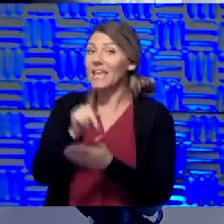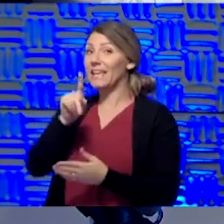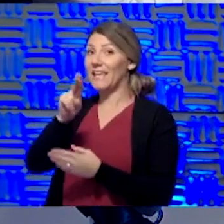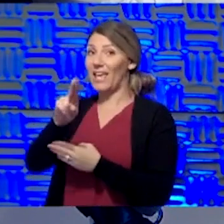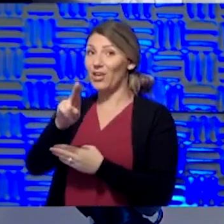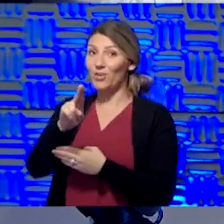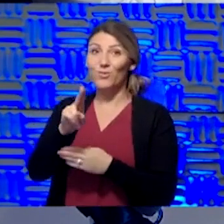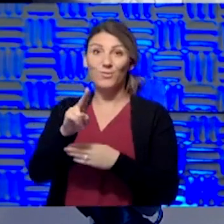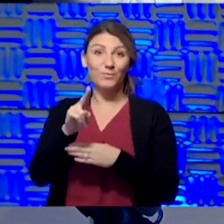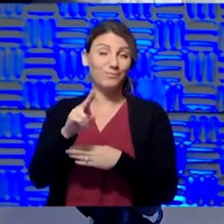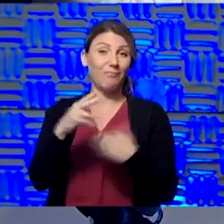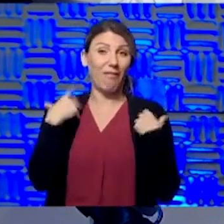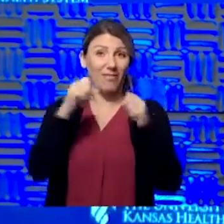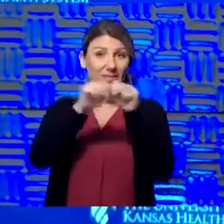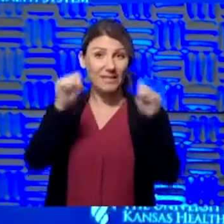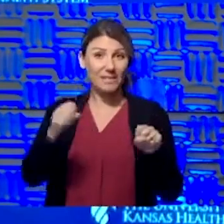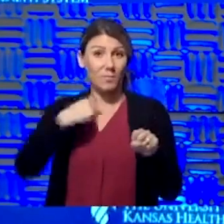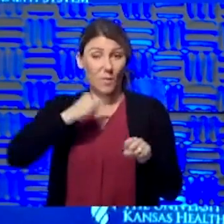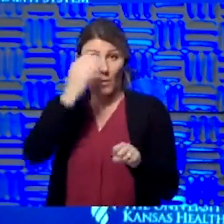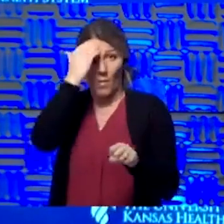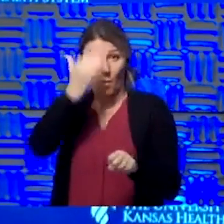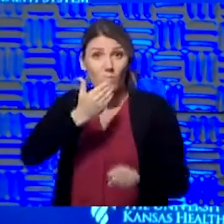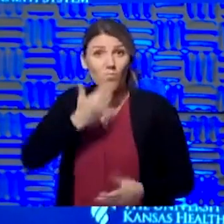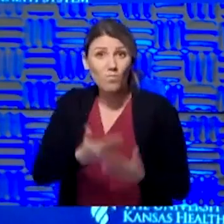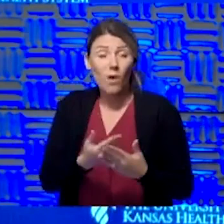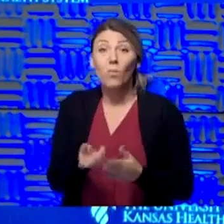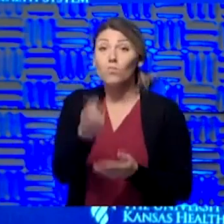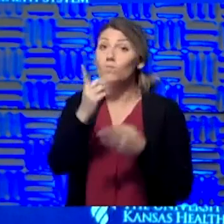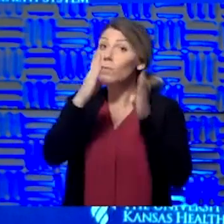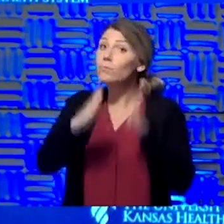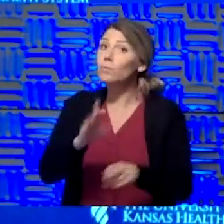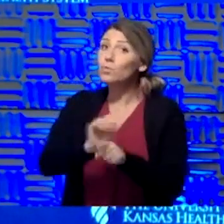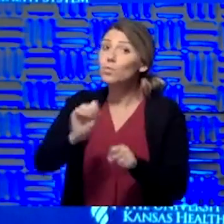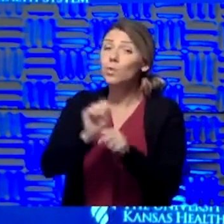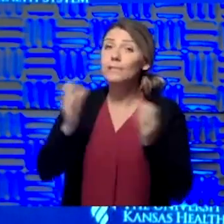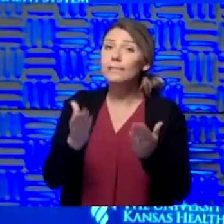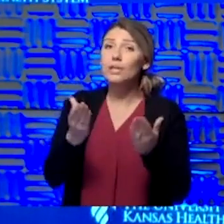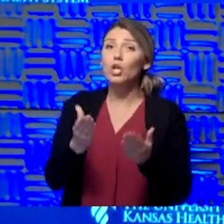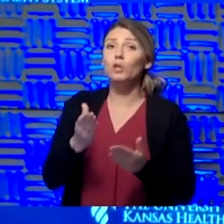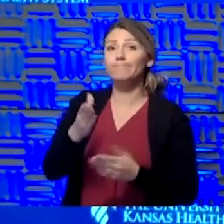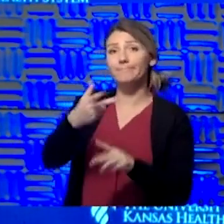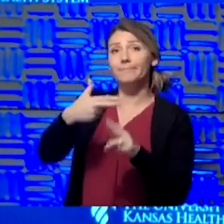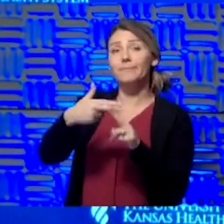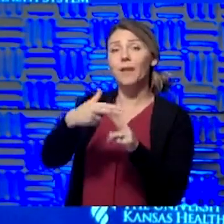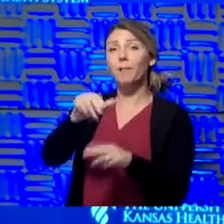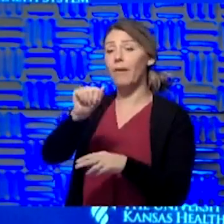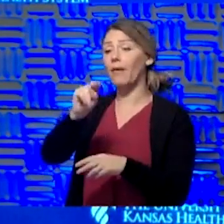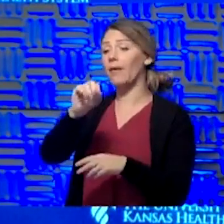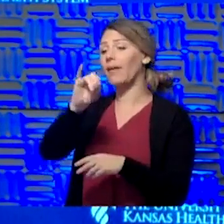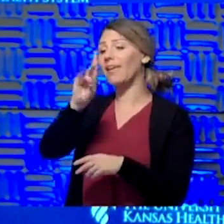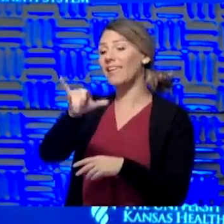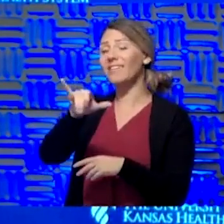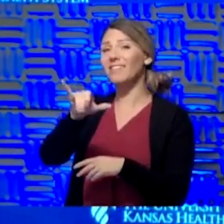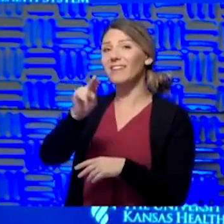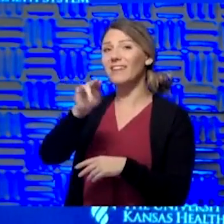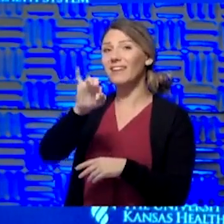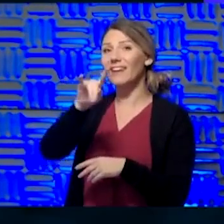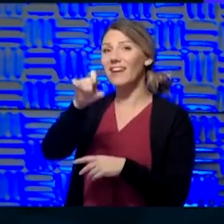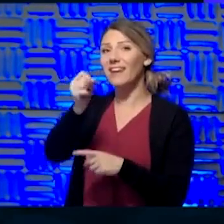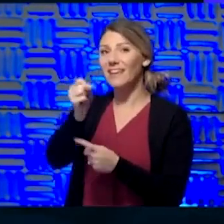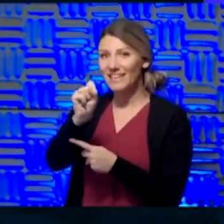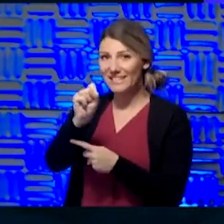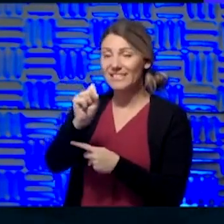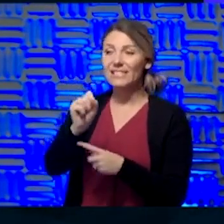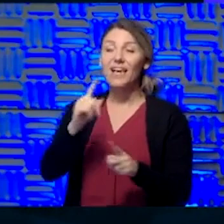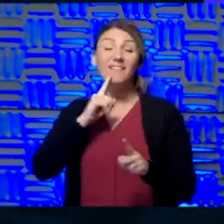who we know well, actually, one of the folks who works with us, Anthony Nickens. Anthony, you on the line? Hey, yep,